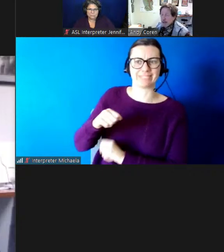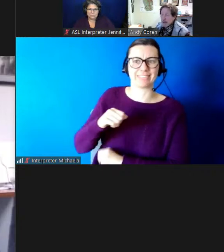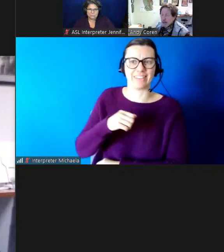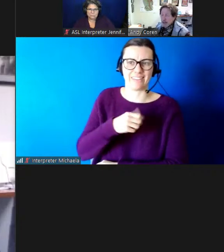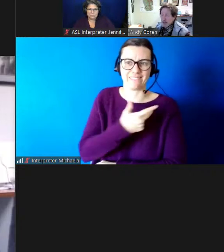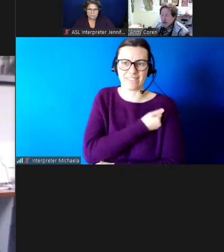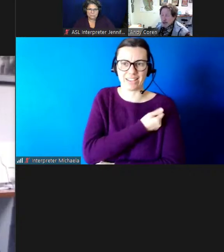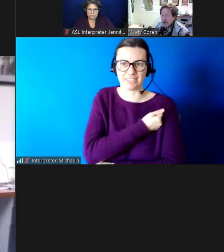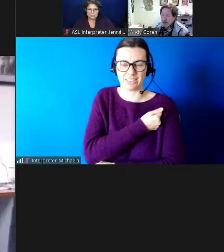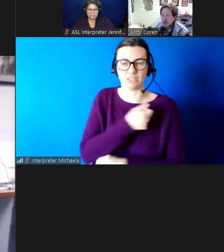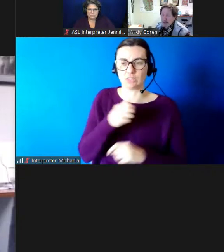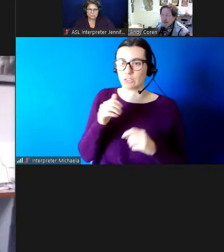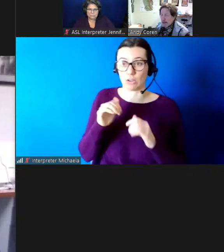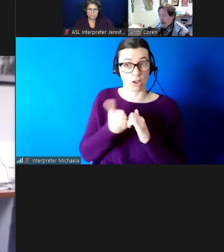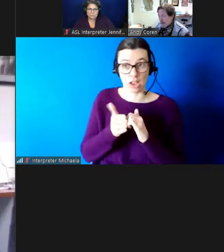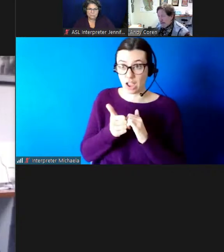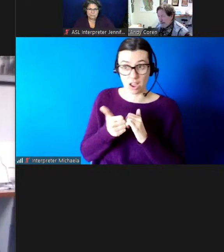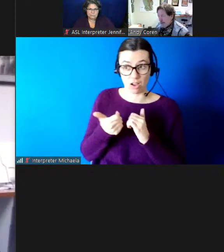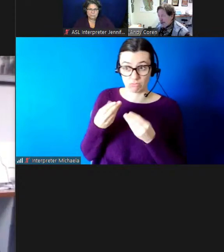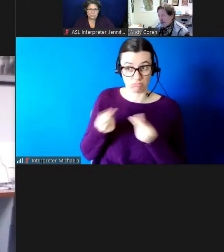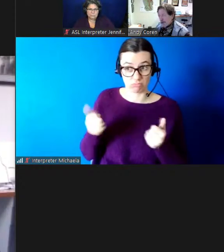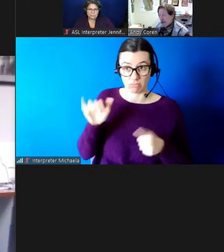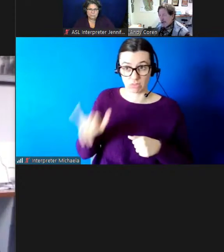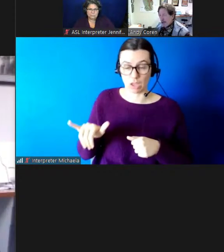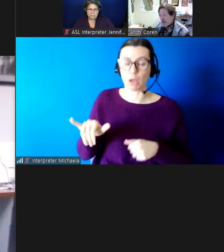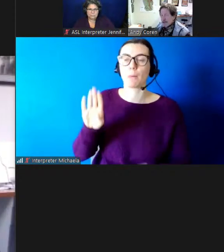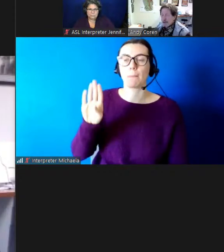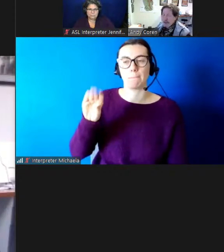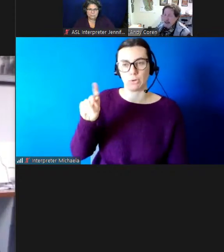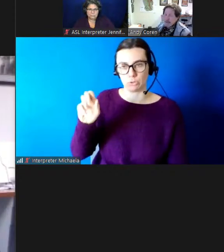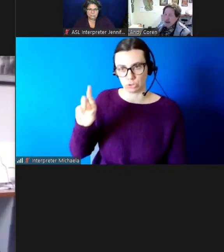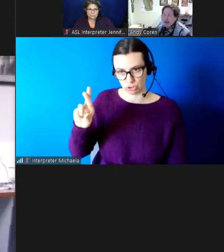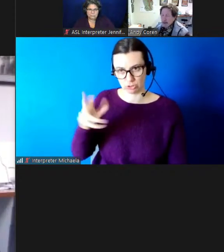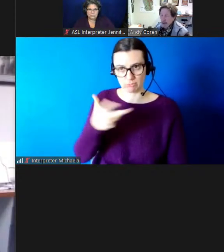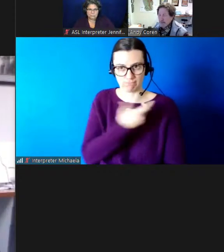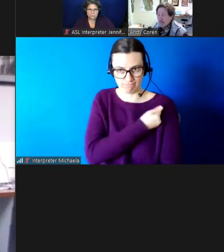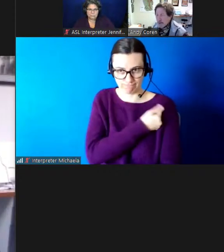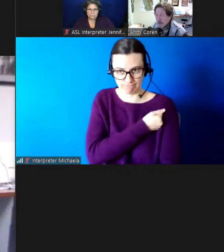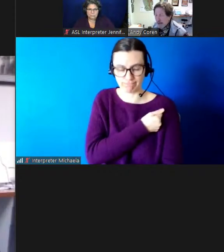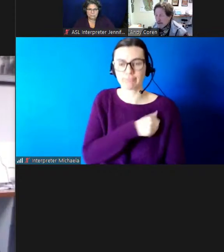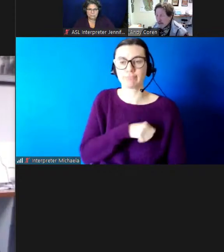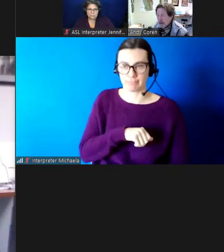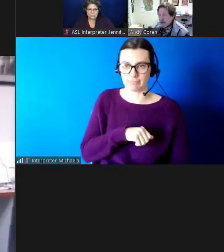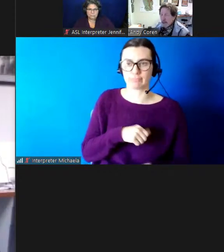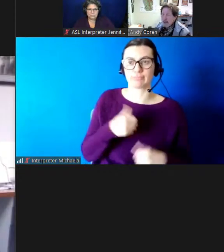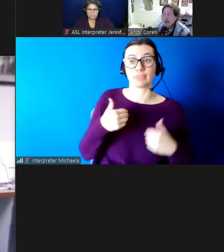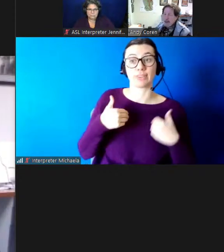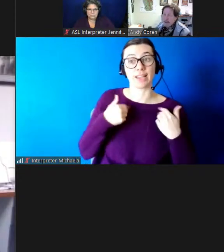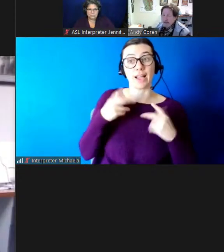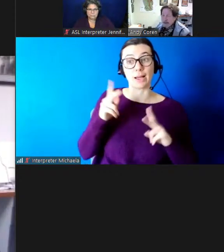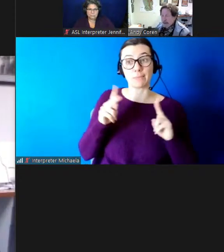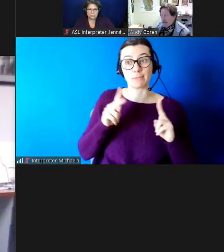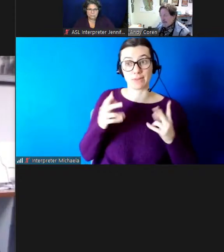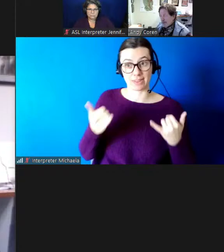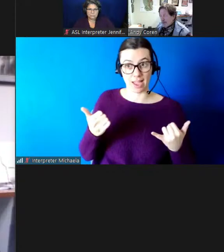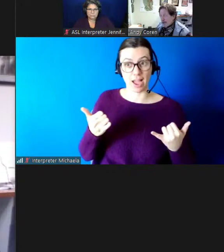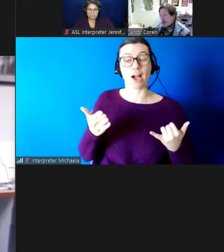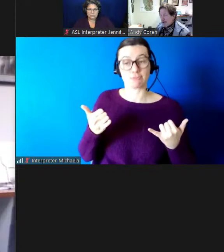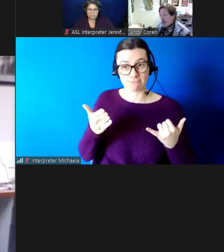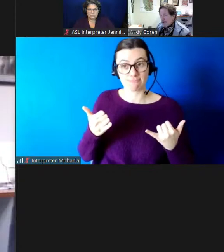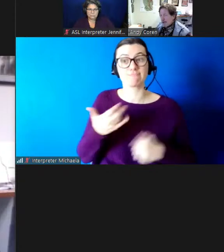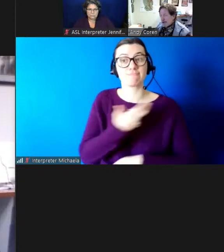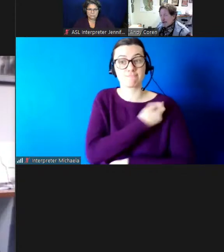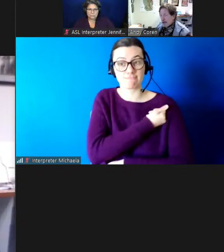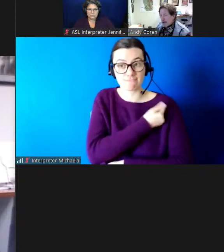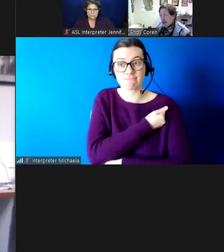boosted. We're concerned about the young people who just recently have come online for their vaccines and for